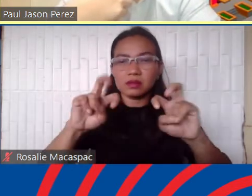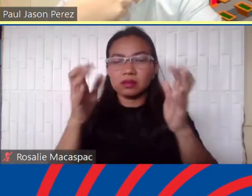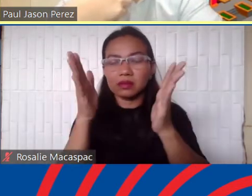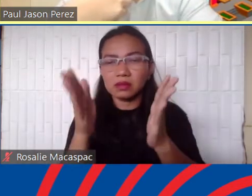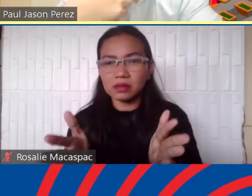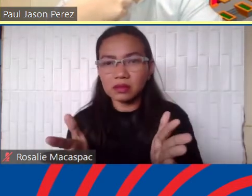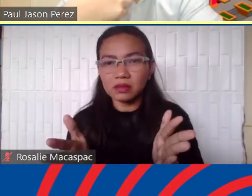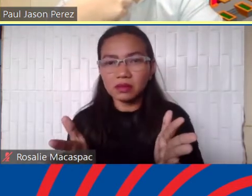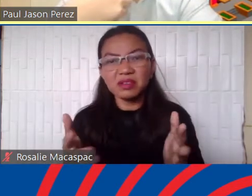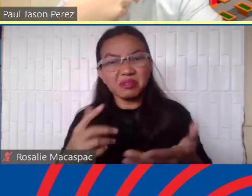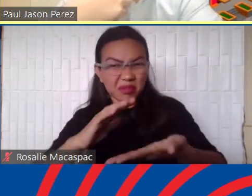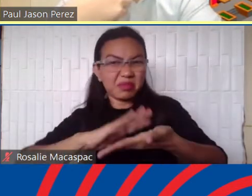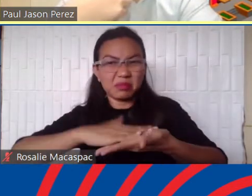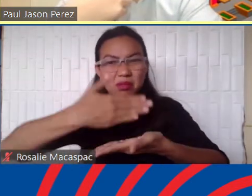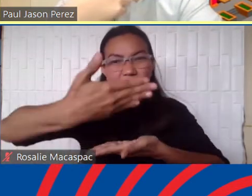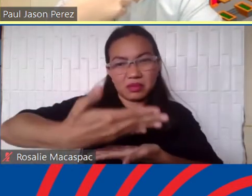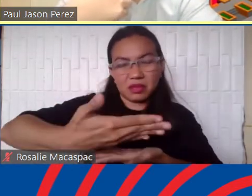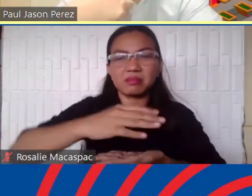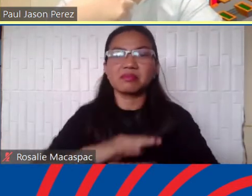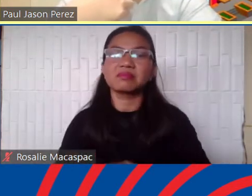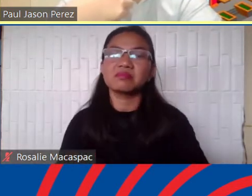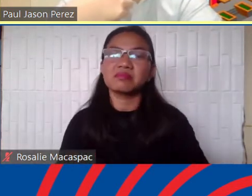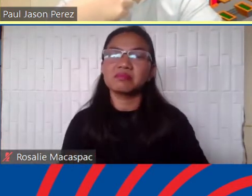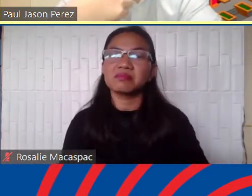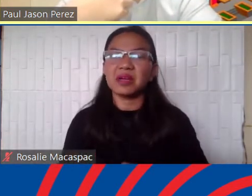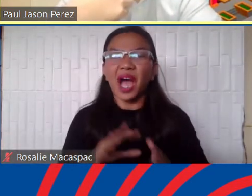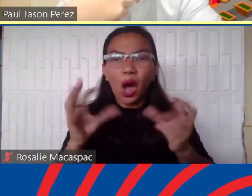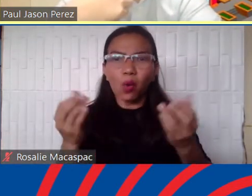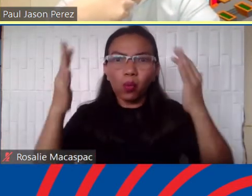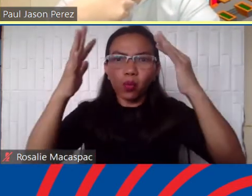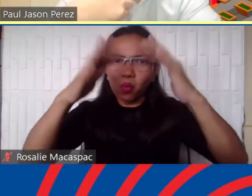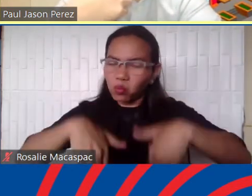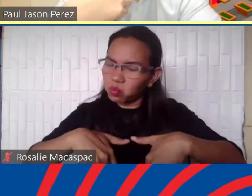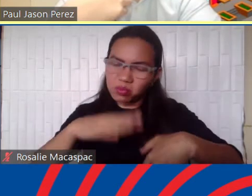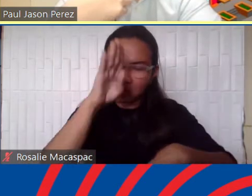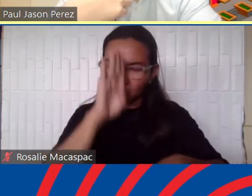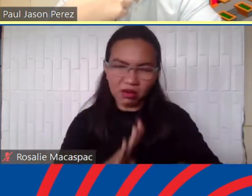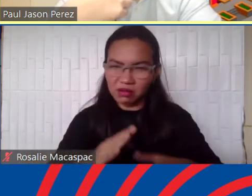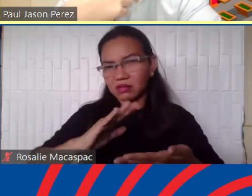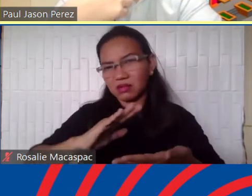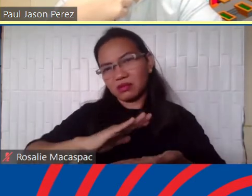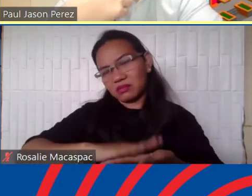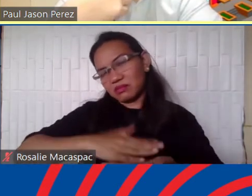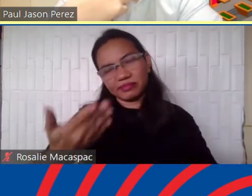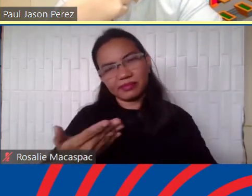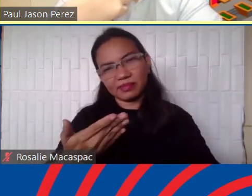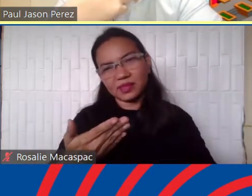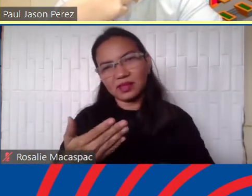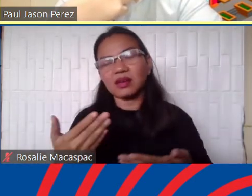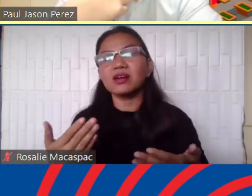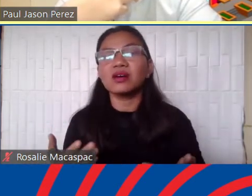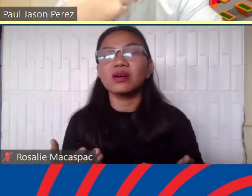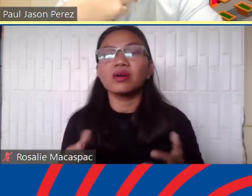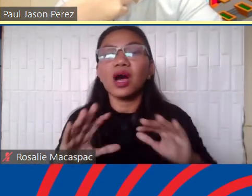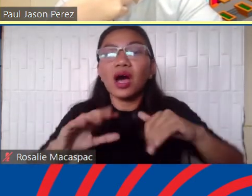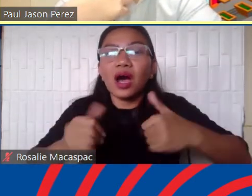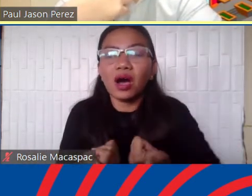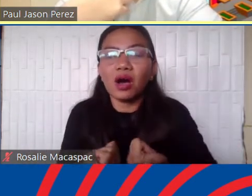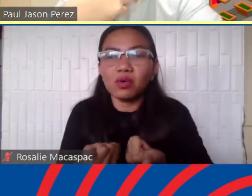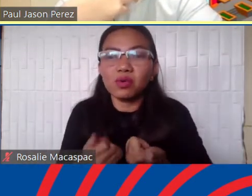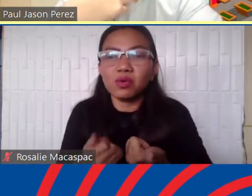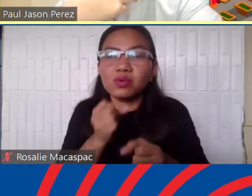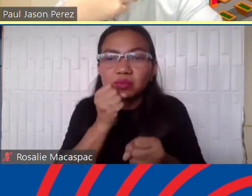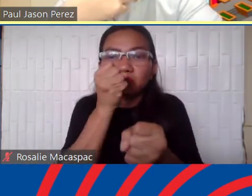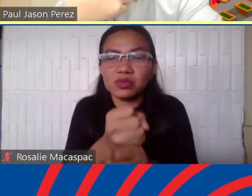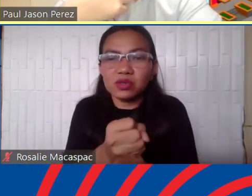your laptop? What if mag-crash yung laptop mo, no? Or if you're a team, how can you ensure that